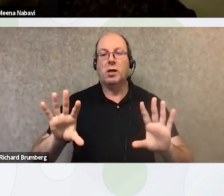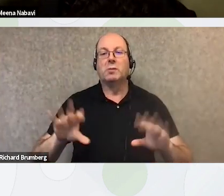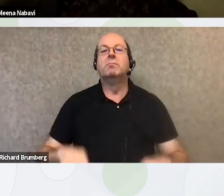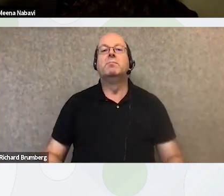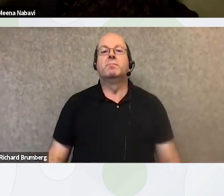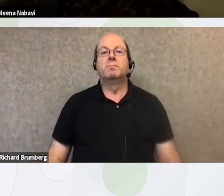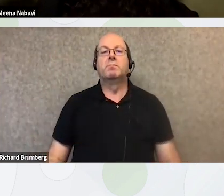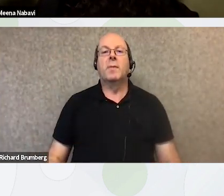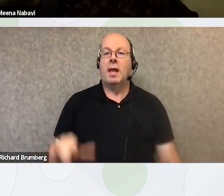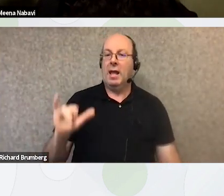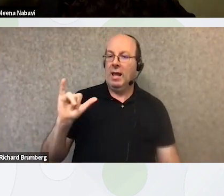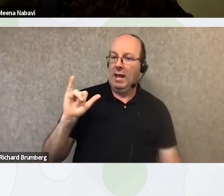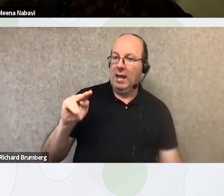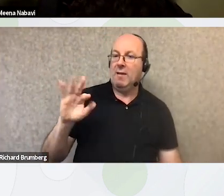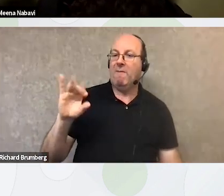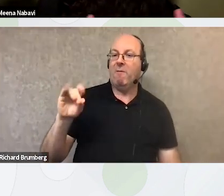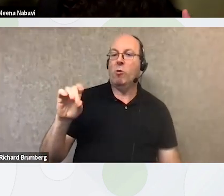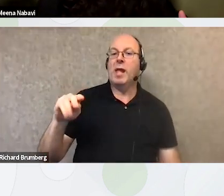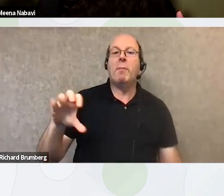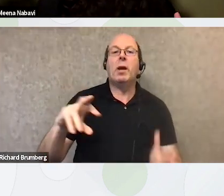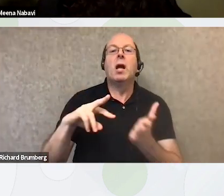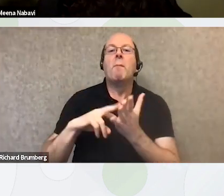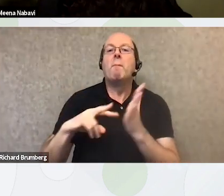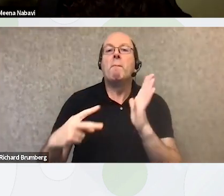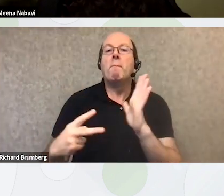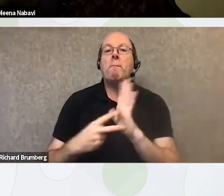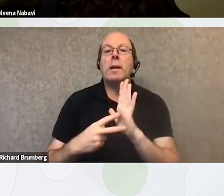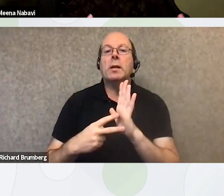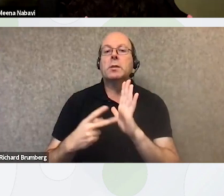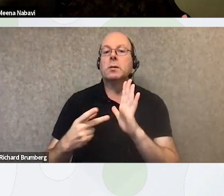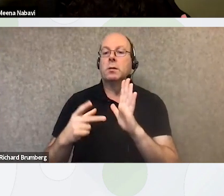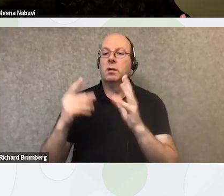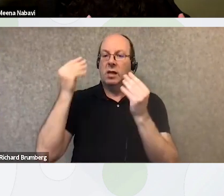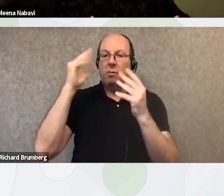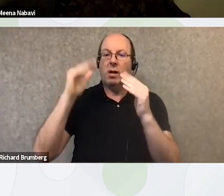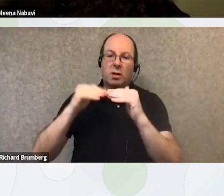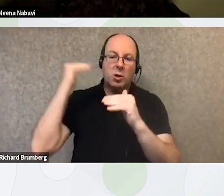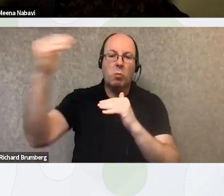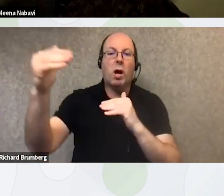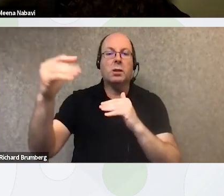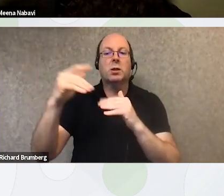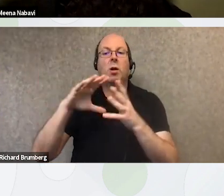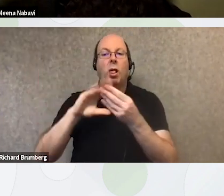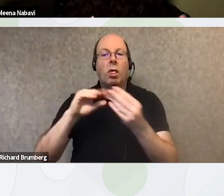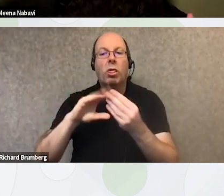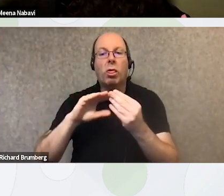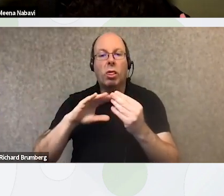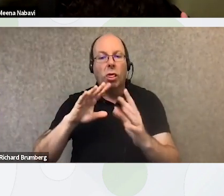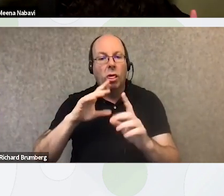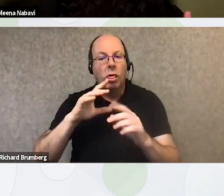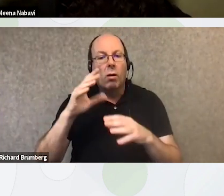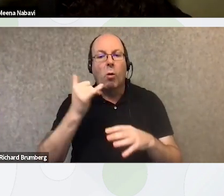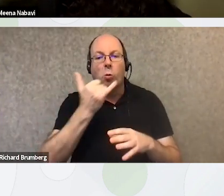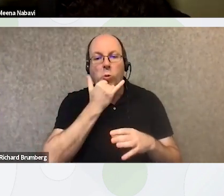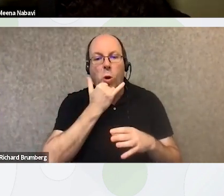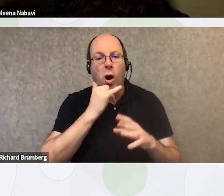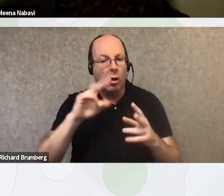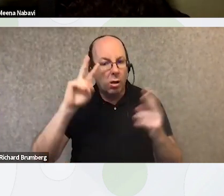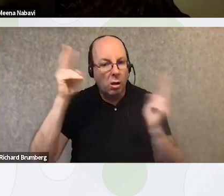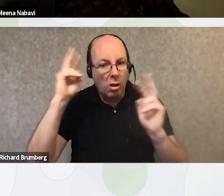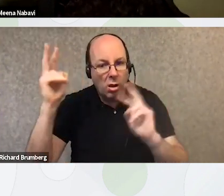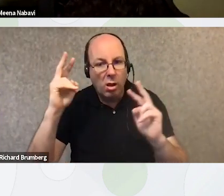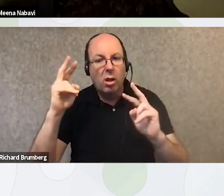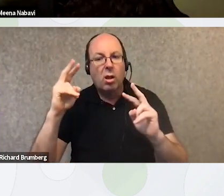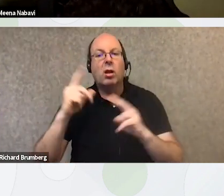infodemic is defined by the WHO as too much information, including false or misleading information in digital and physical